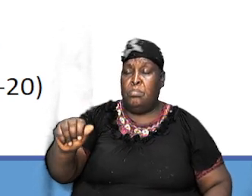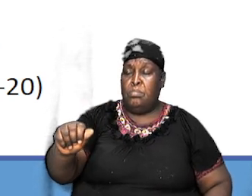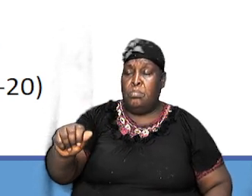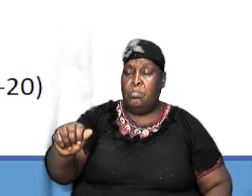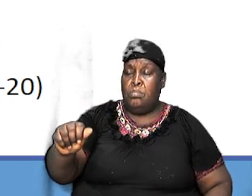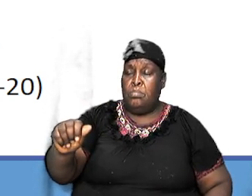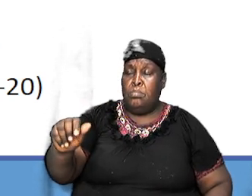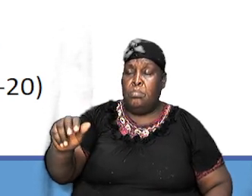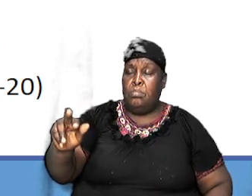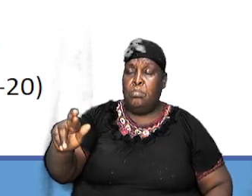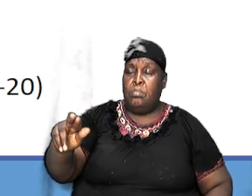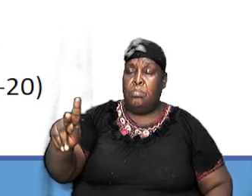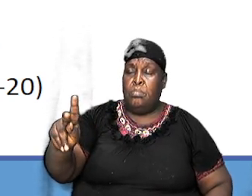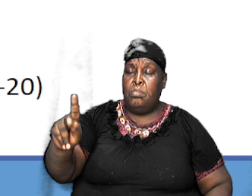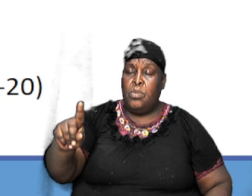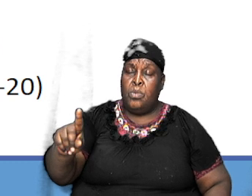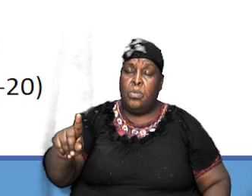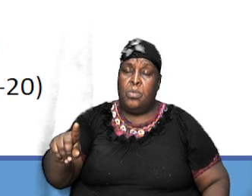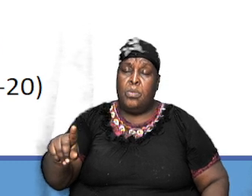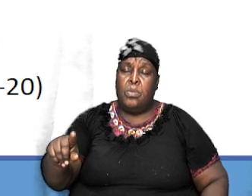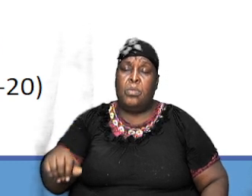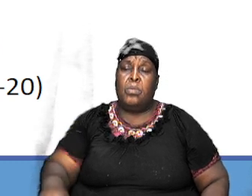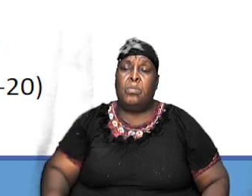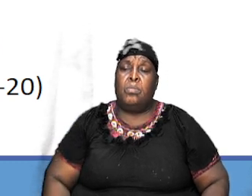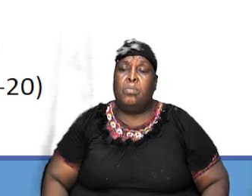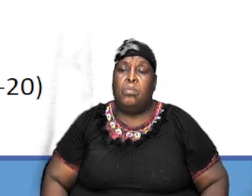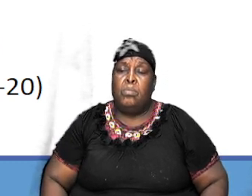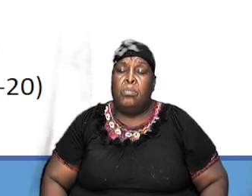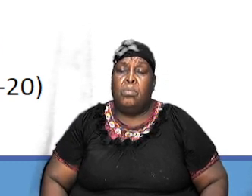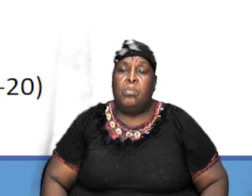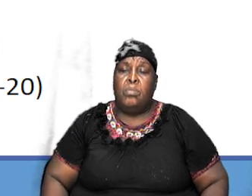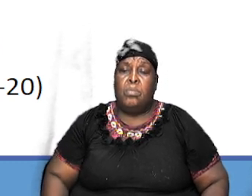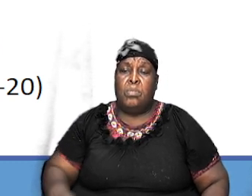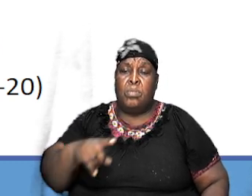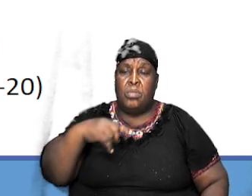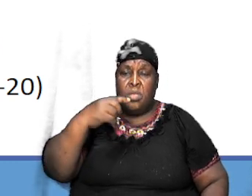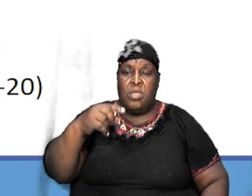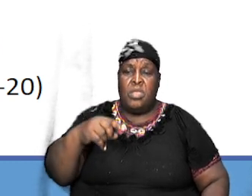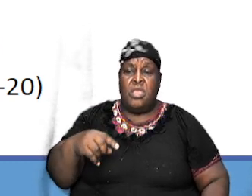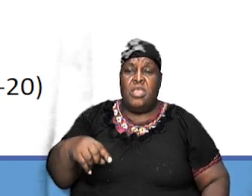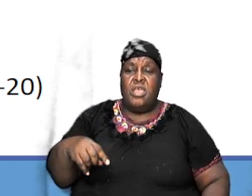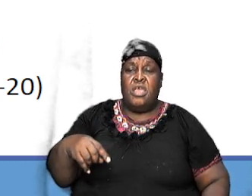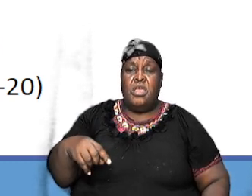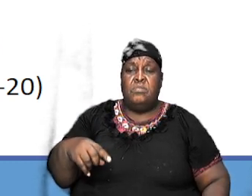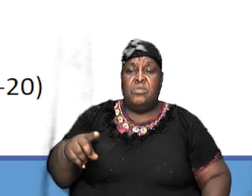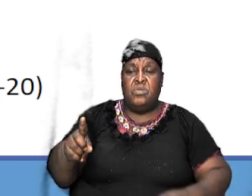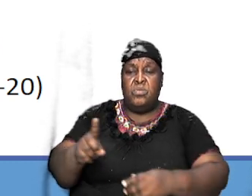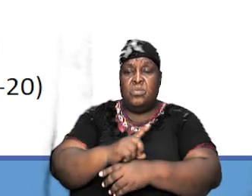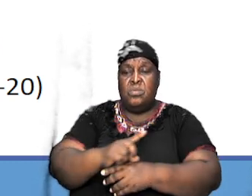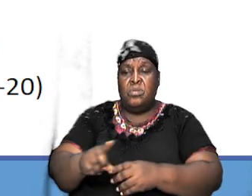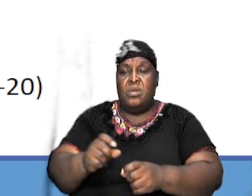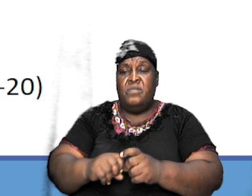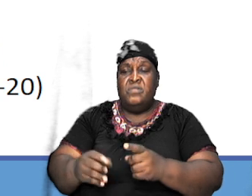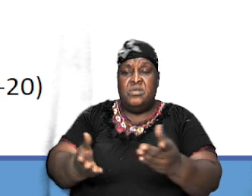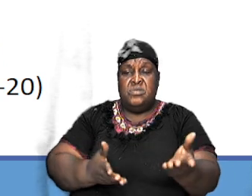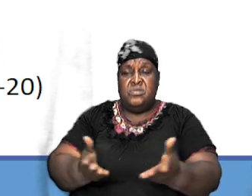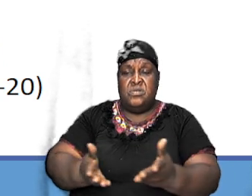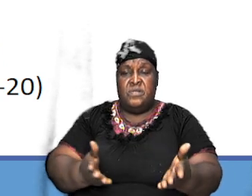Mark 1, verse 12 to 13 speaks about the fidelity of the servant. In